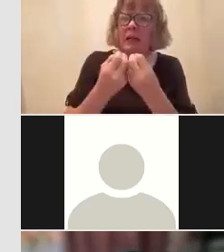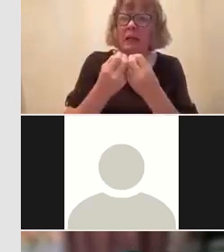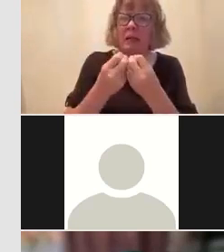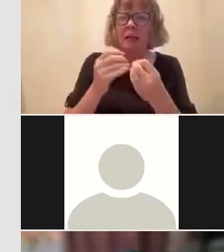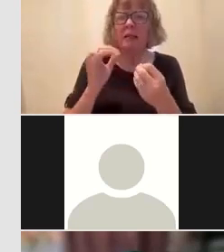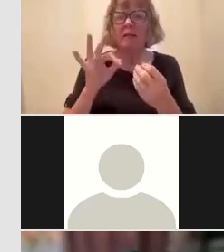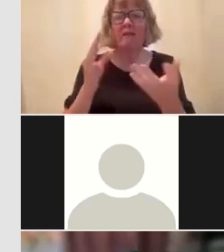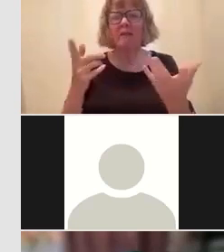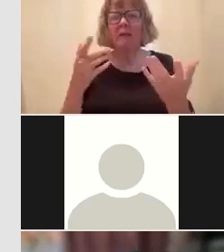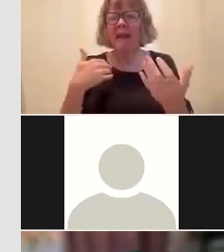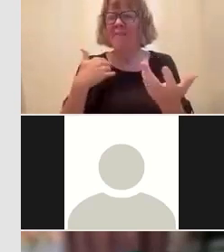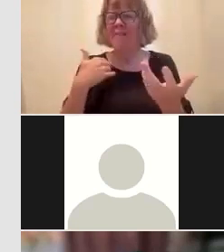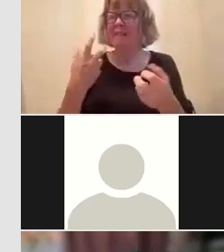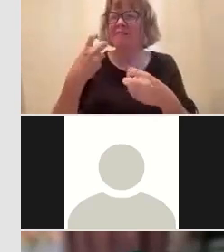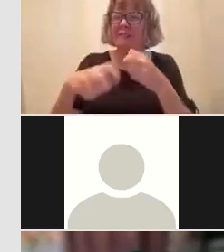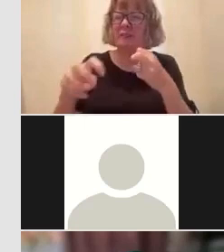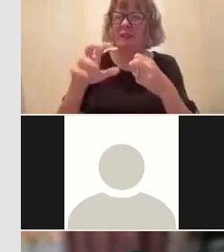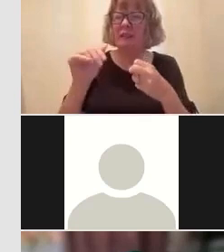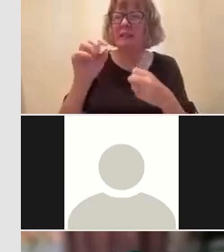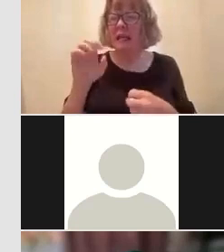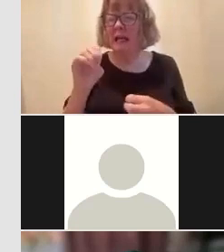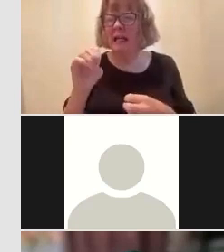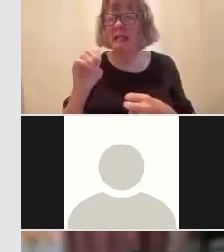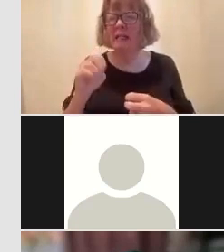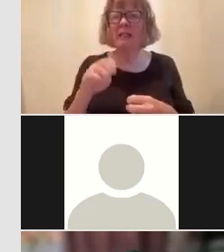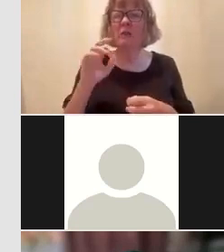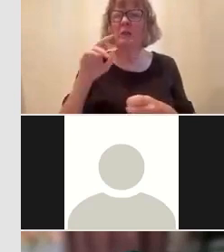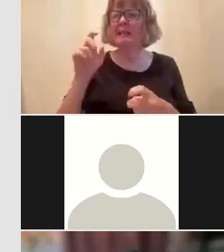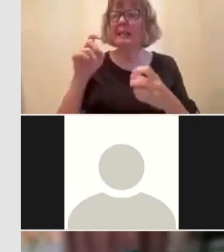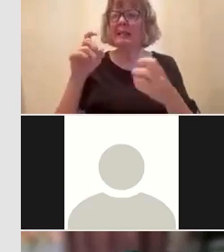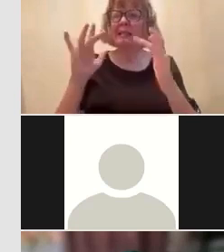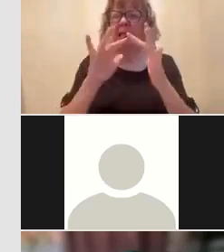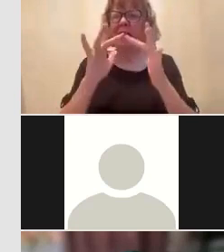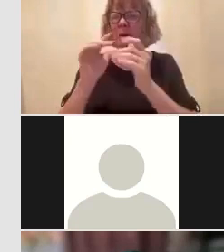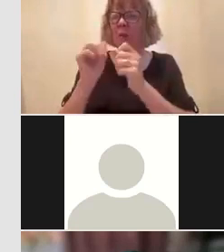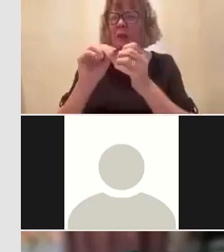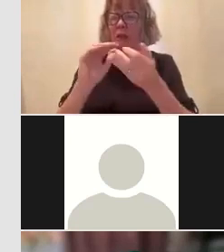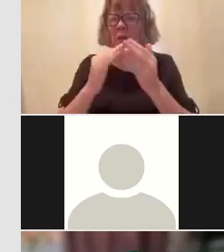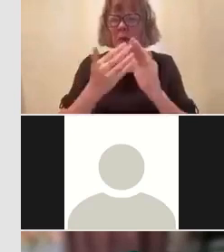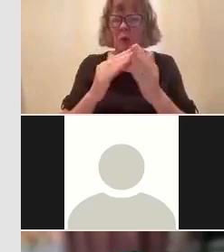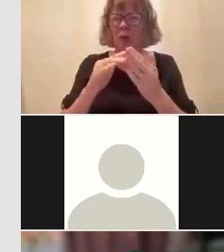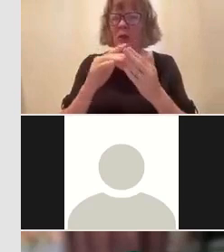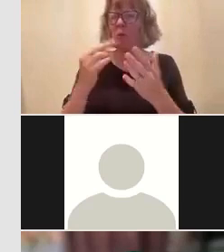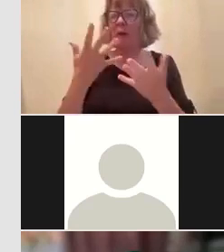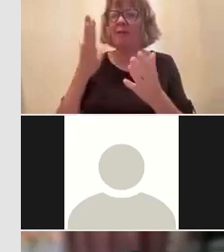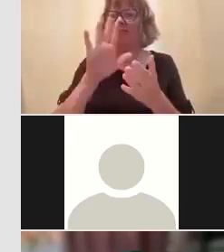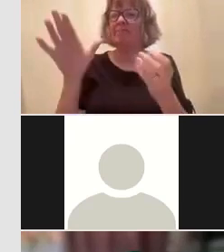cases or community connections or just supporting them as they need.